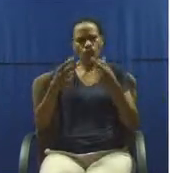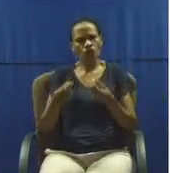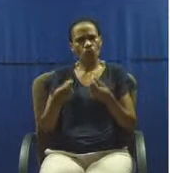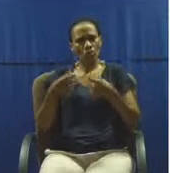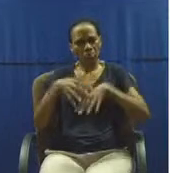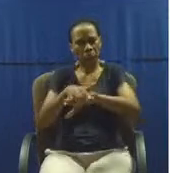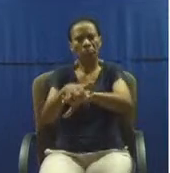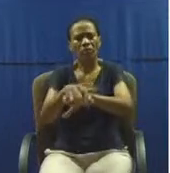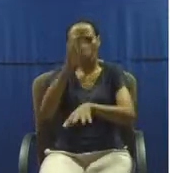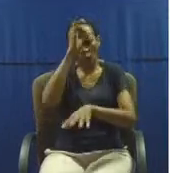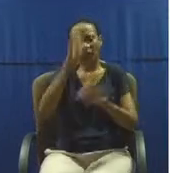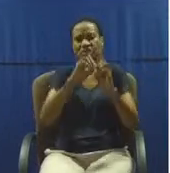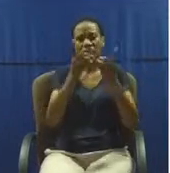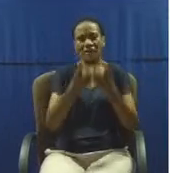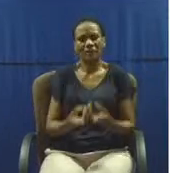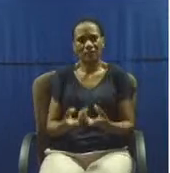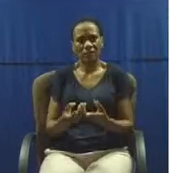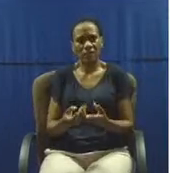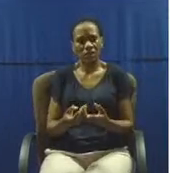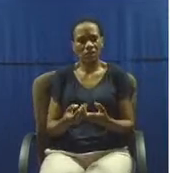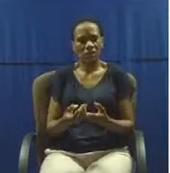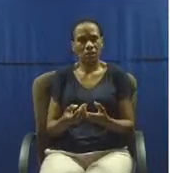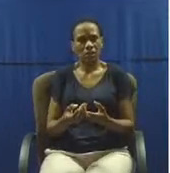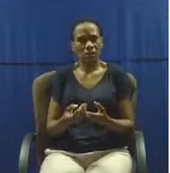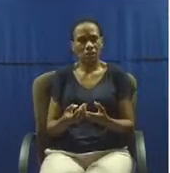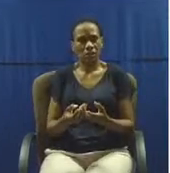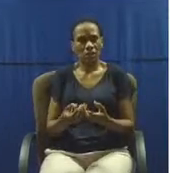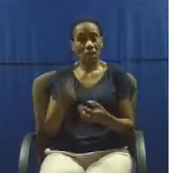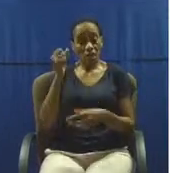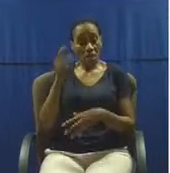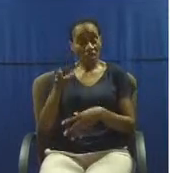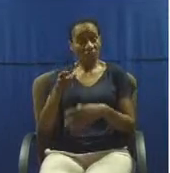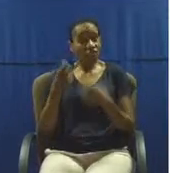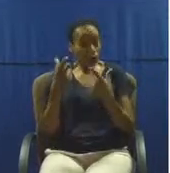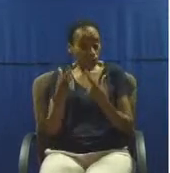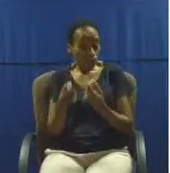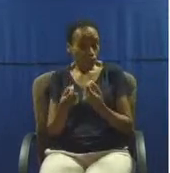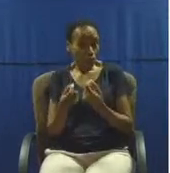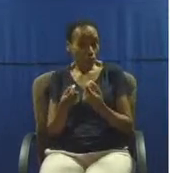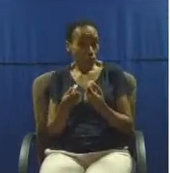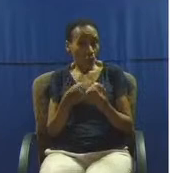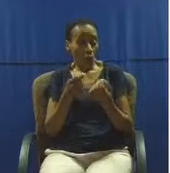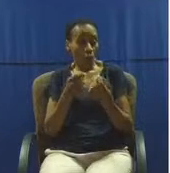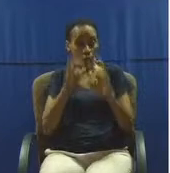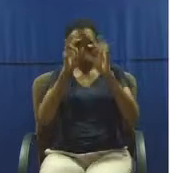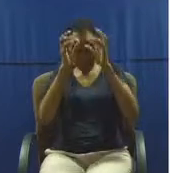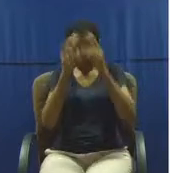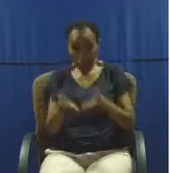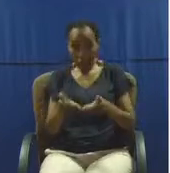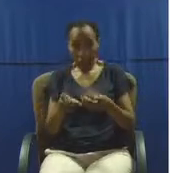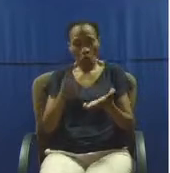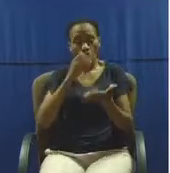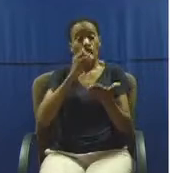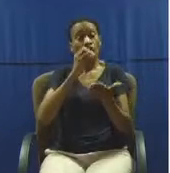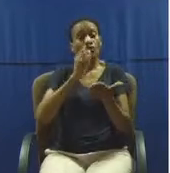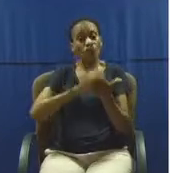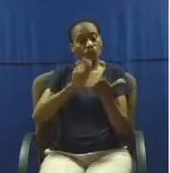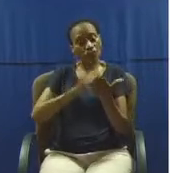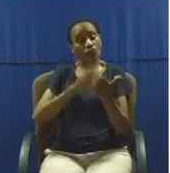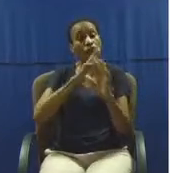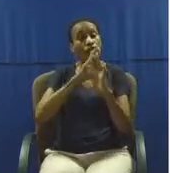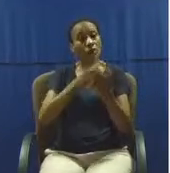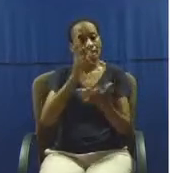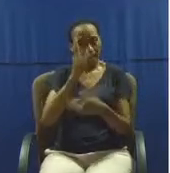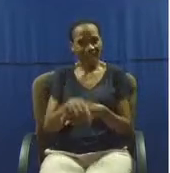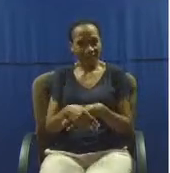police. If they give guidance, this should be properly recorded. It also says operational decisions